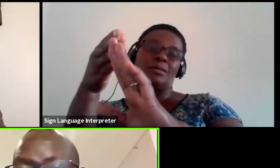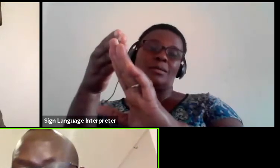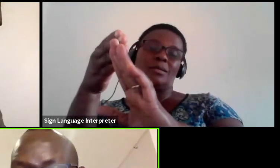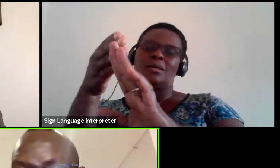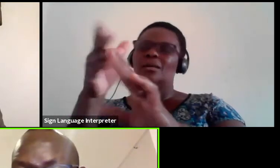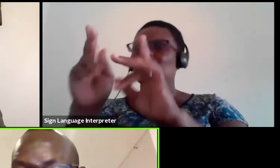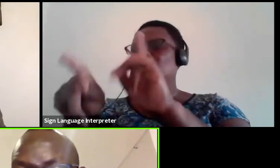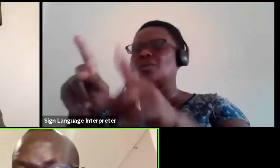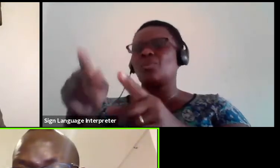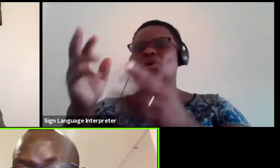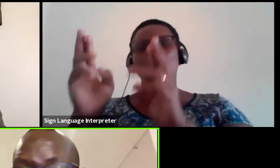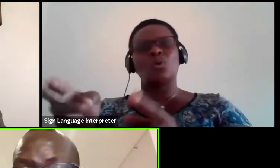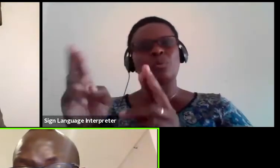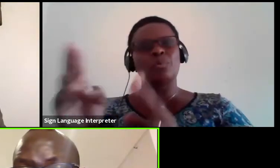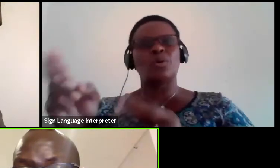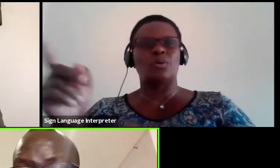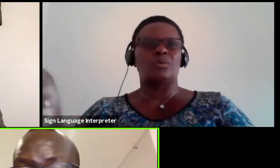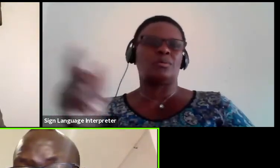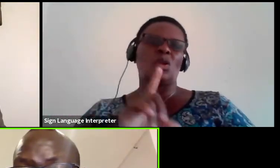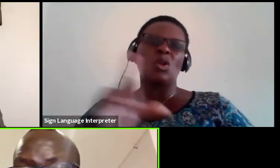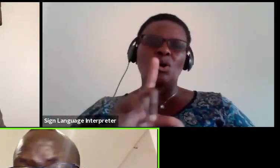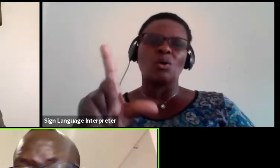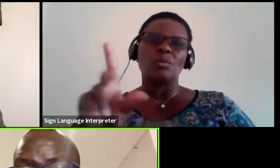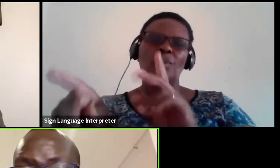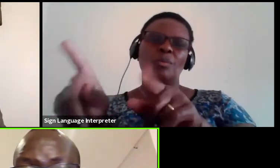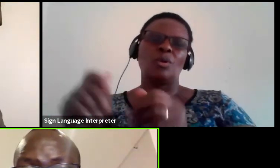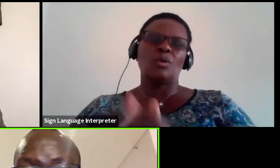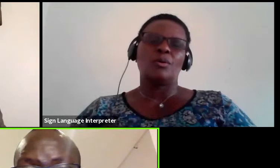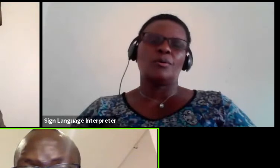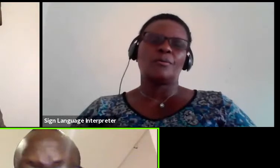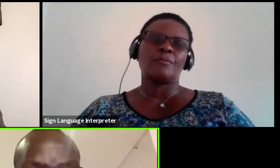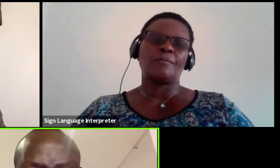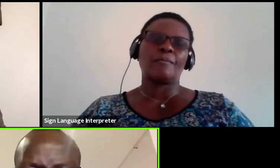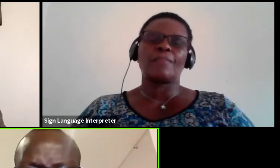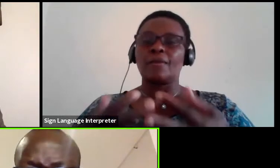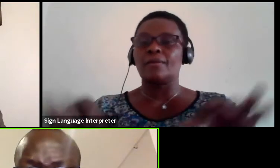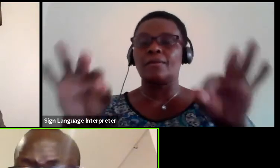just expressing their rights. I think it's important to mention that,